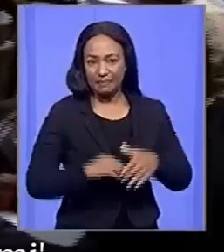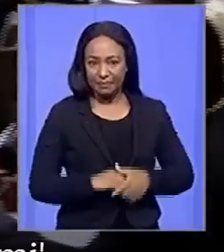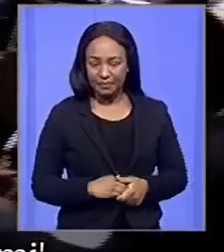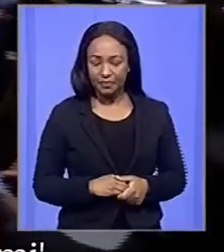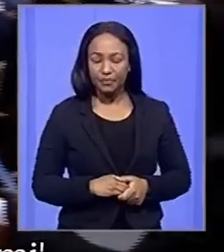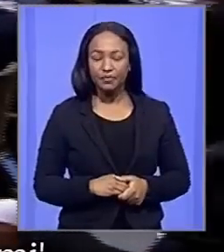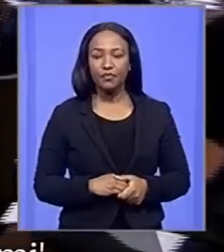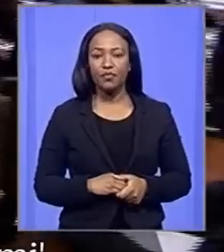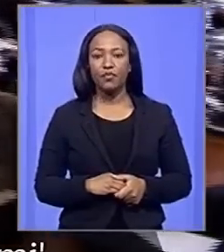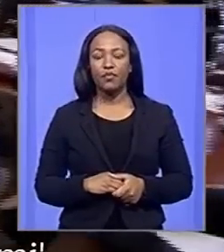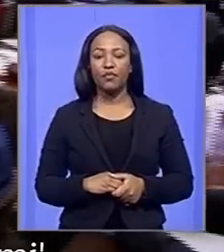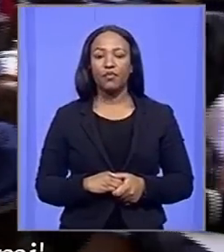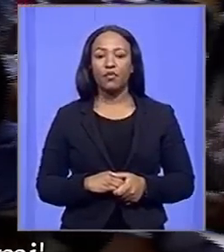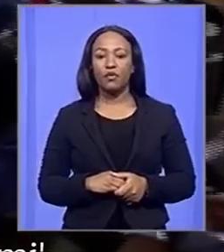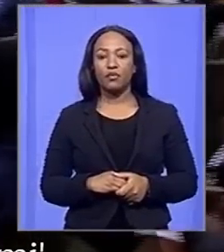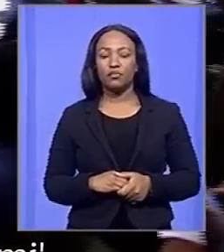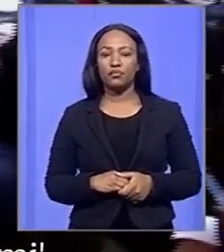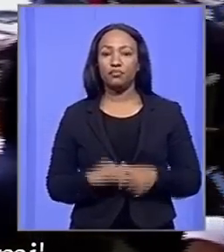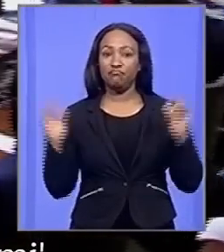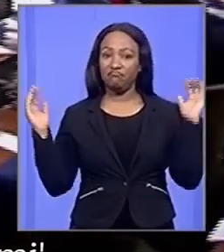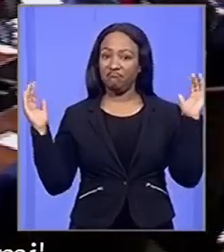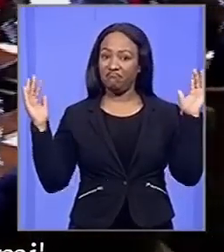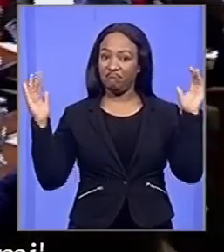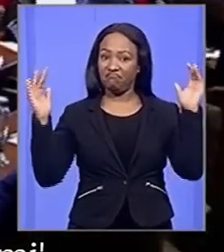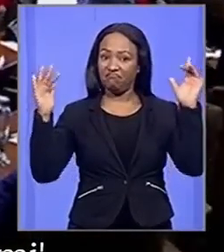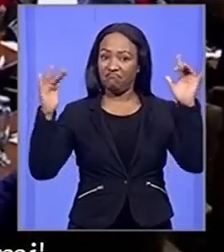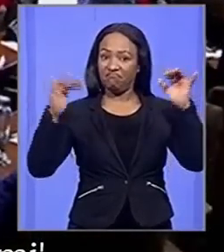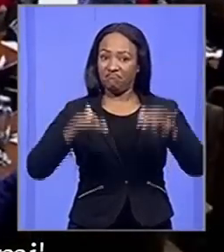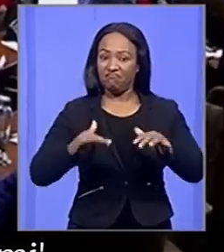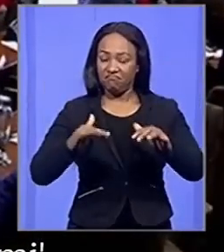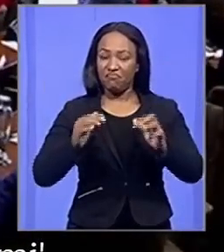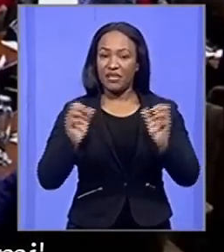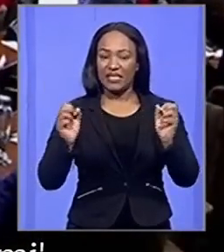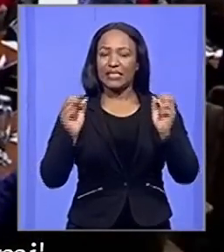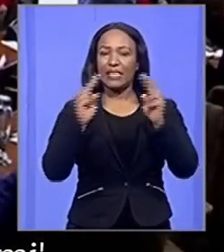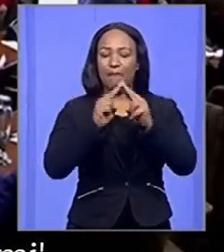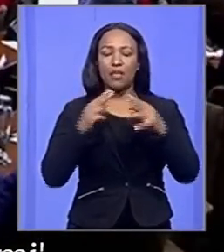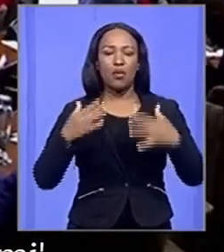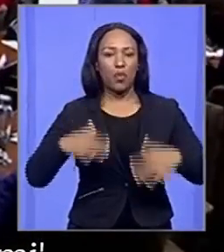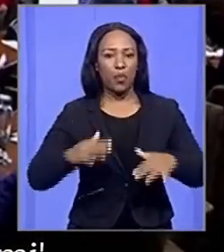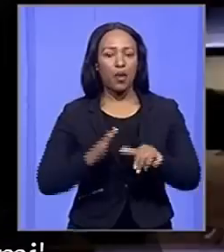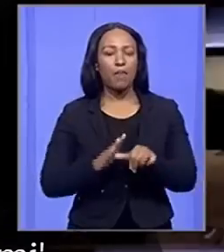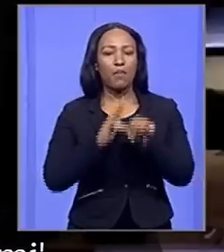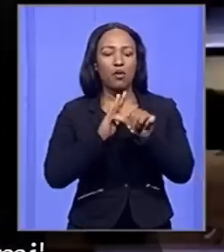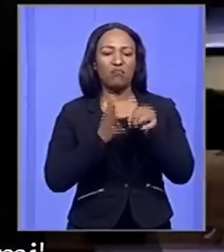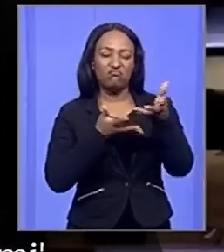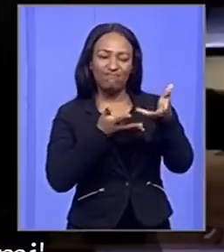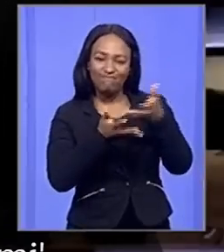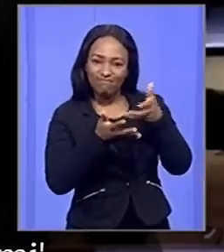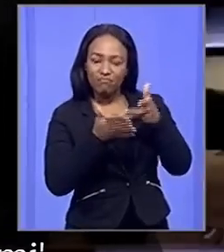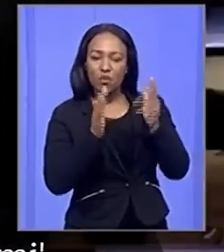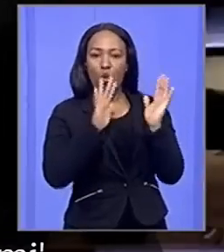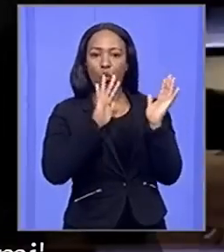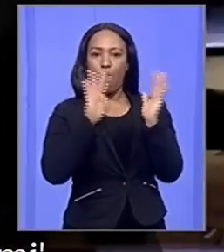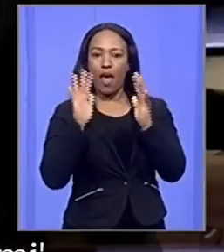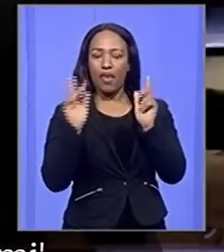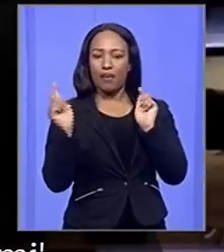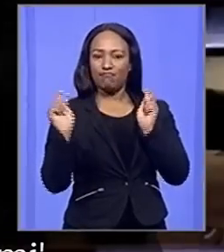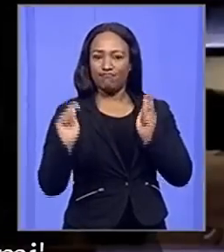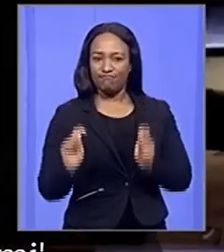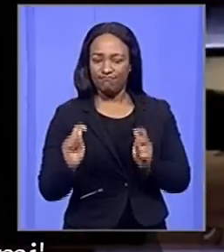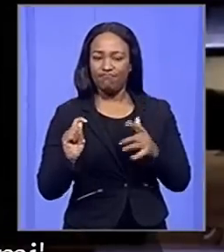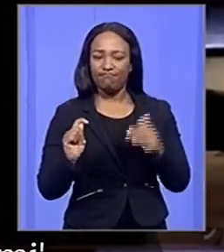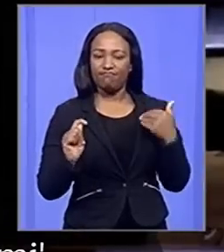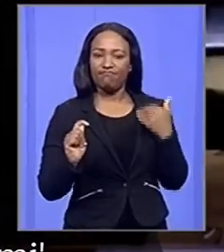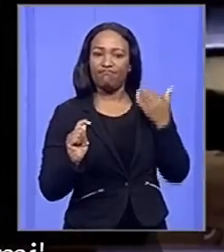Go tlhole go swere kopano ye botlhokwa ya go šogana le ye nngwe ya ditlhotlho phetogo ya boemo ba leratadima e bakile tlaišego ye